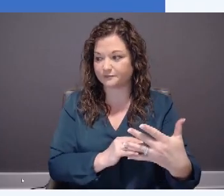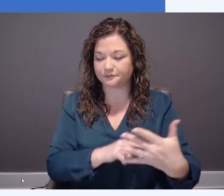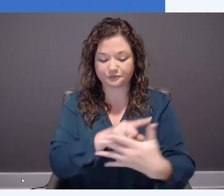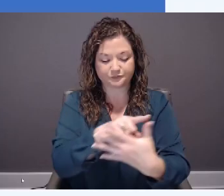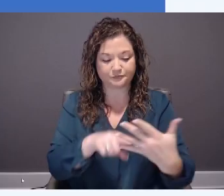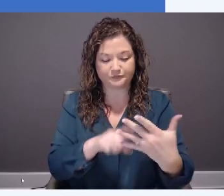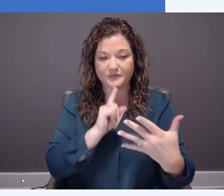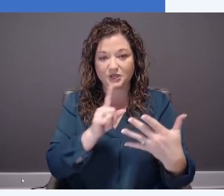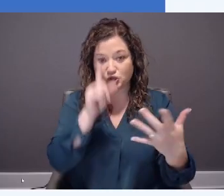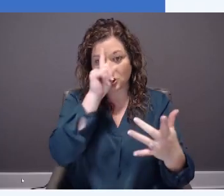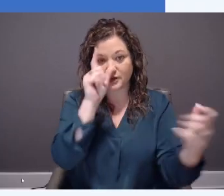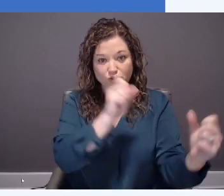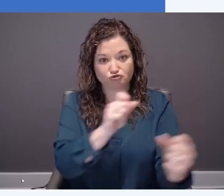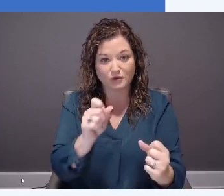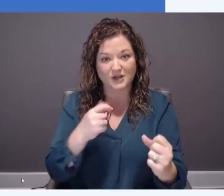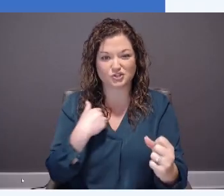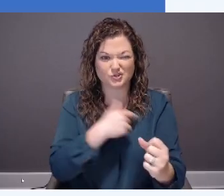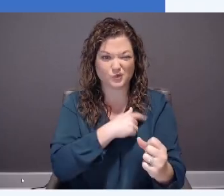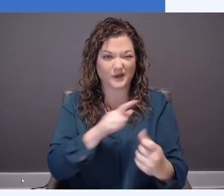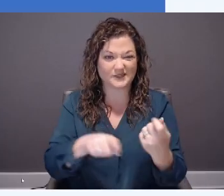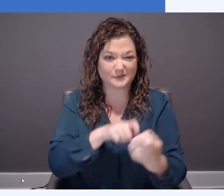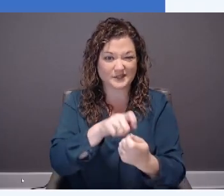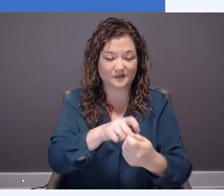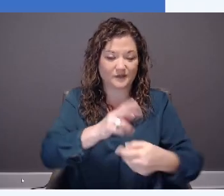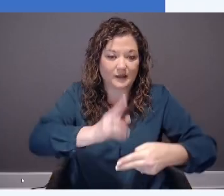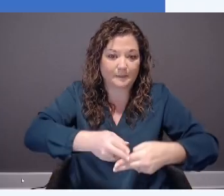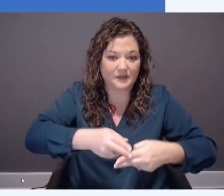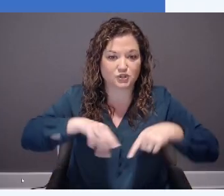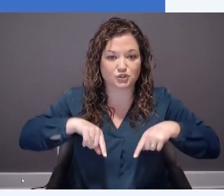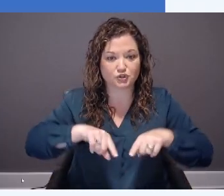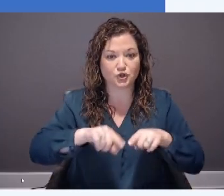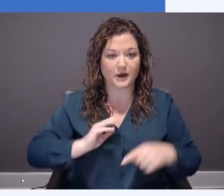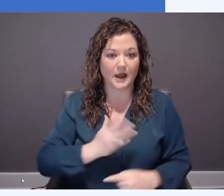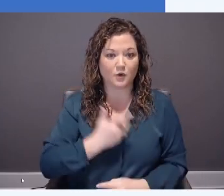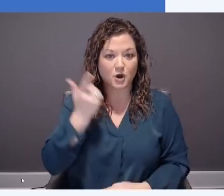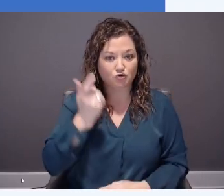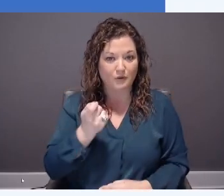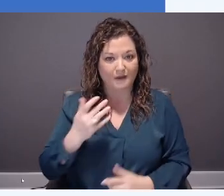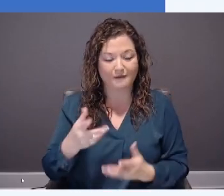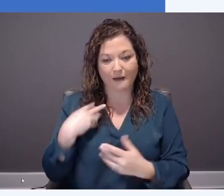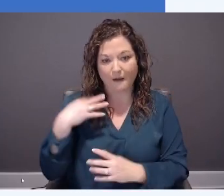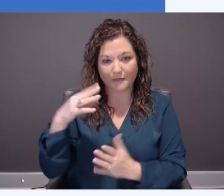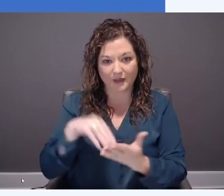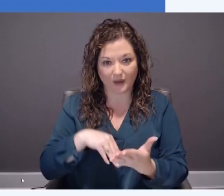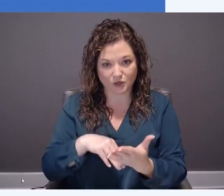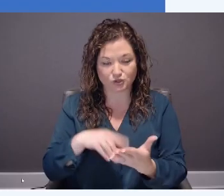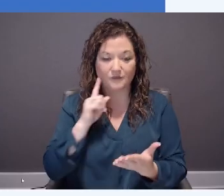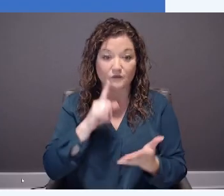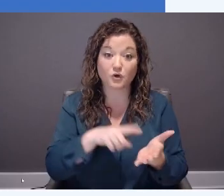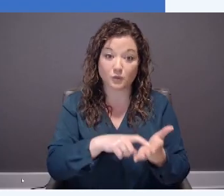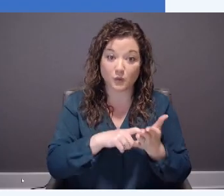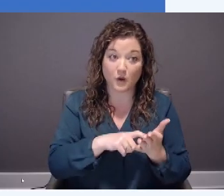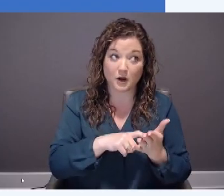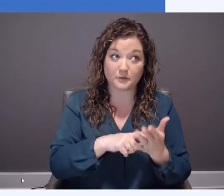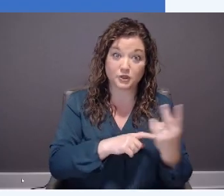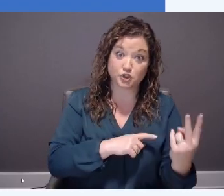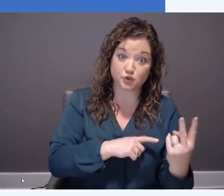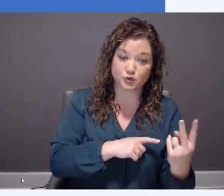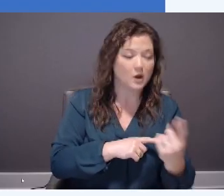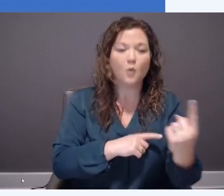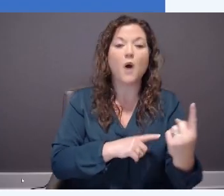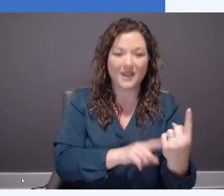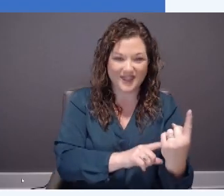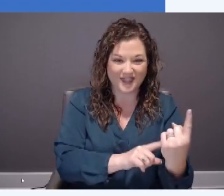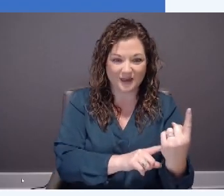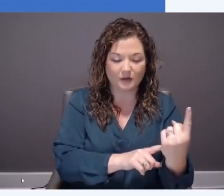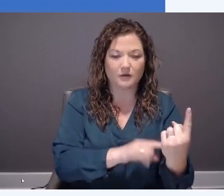we specifically called out in our grant application for requirement two, requirement one, and then requirement two